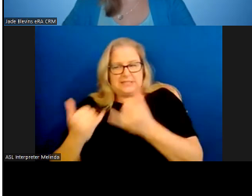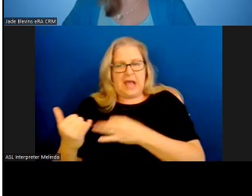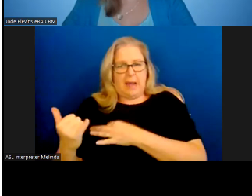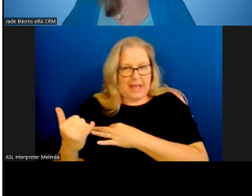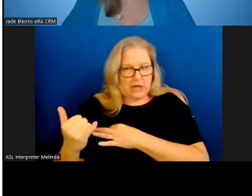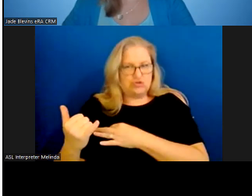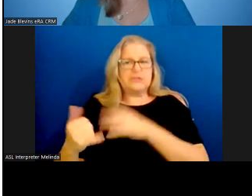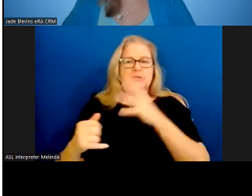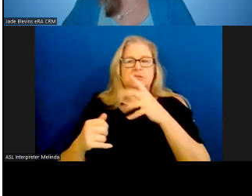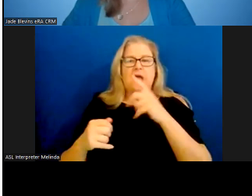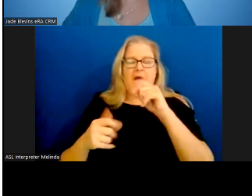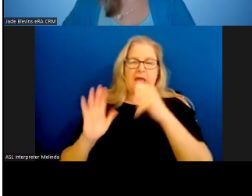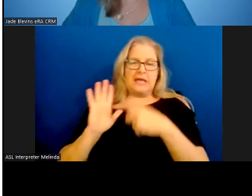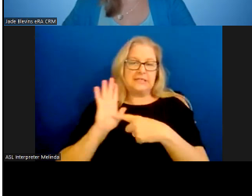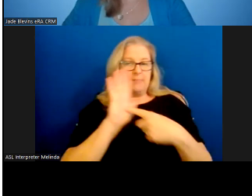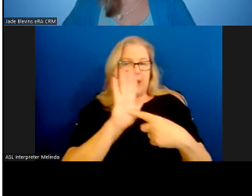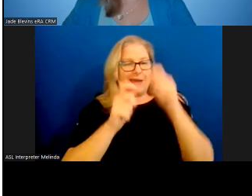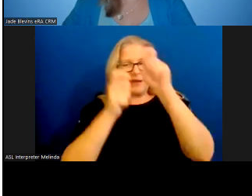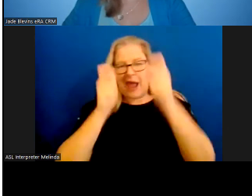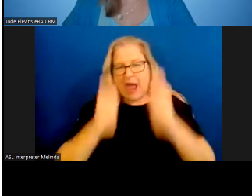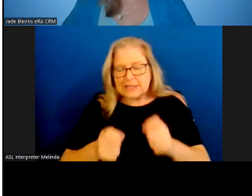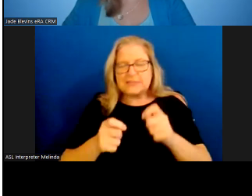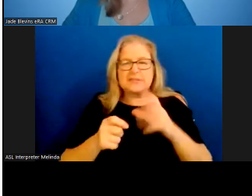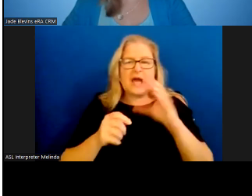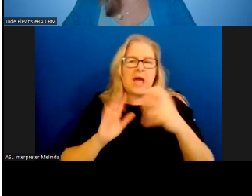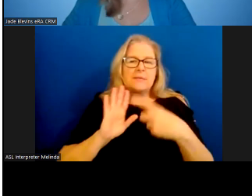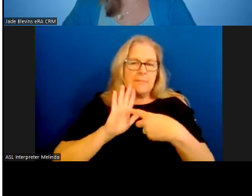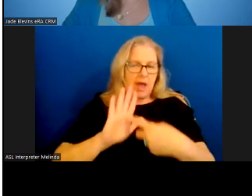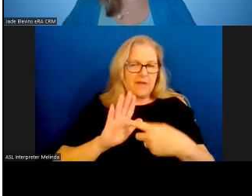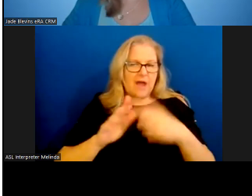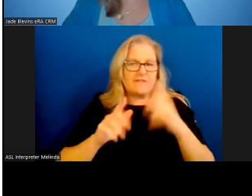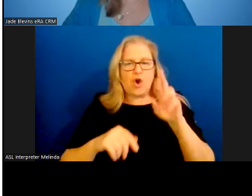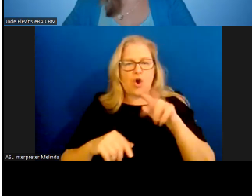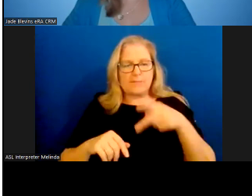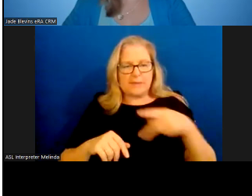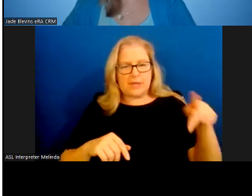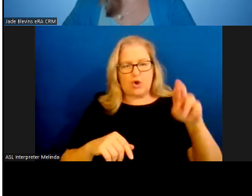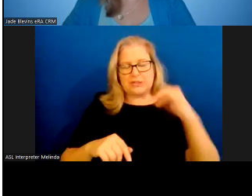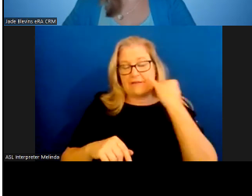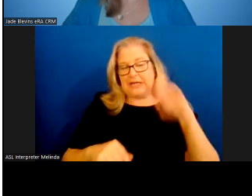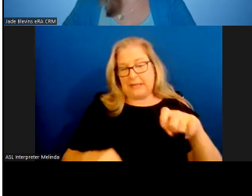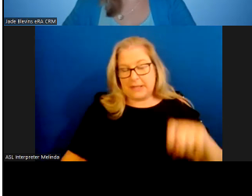to display, and you can edit and modify the components for the RPPR as necessary.